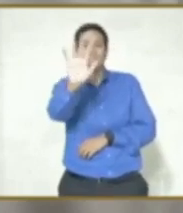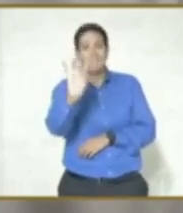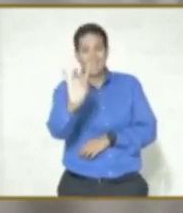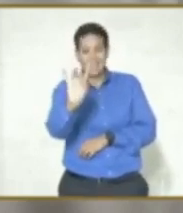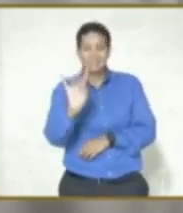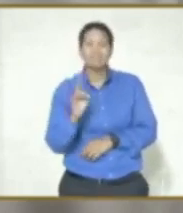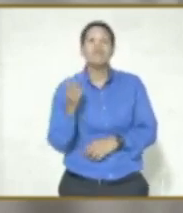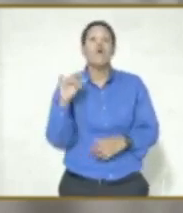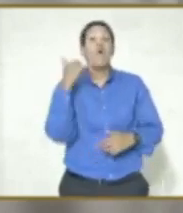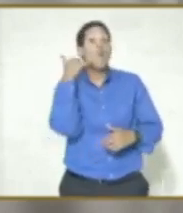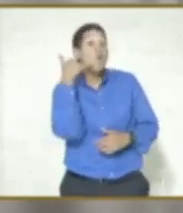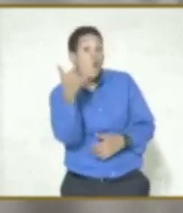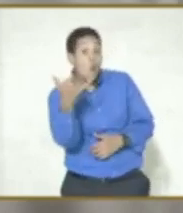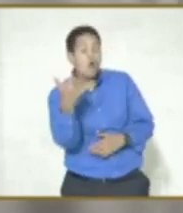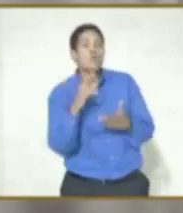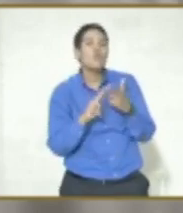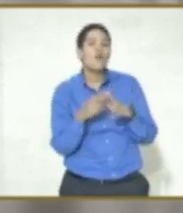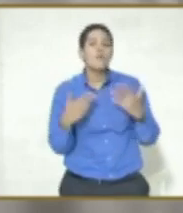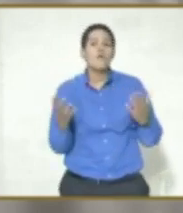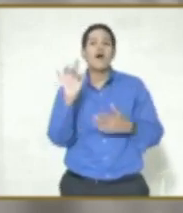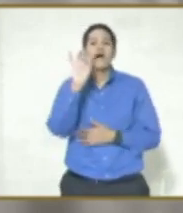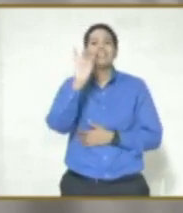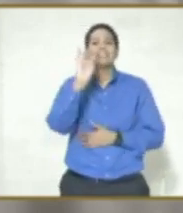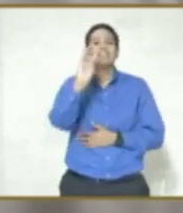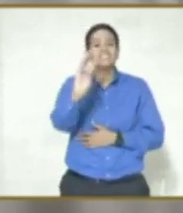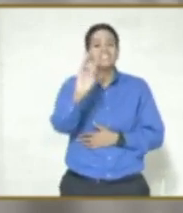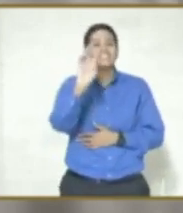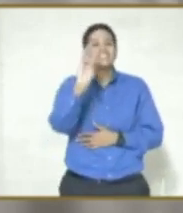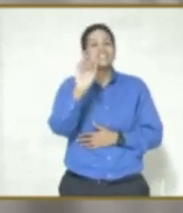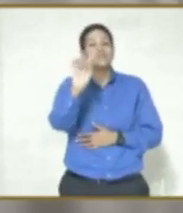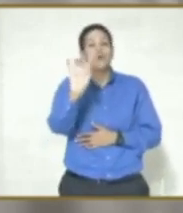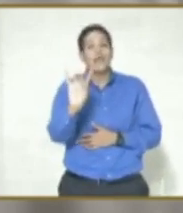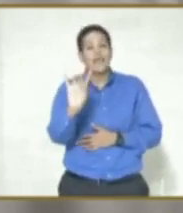876-298-6258. Our call-in line is